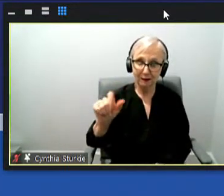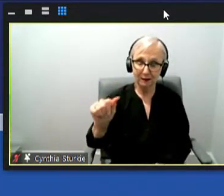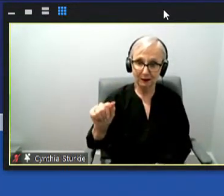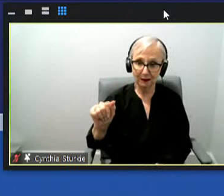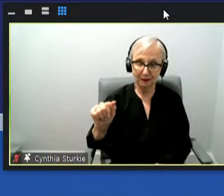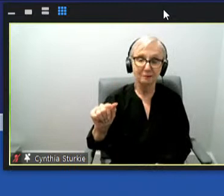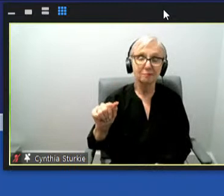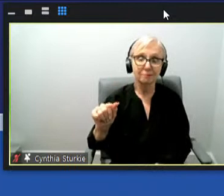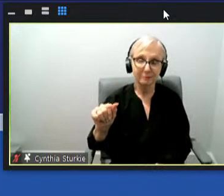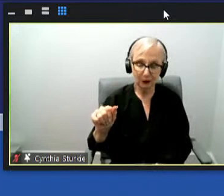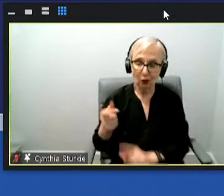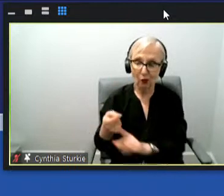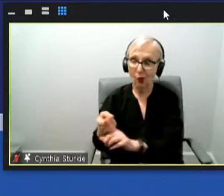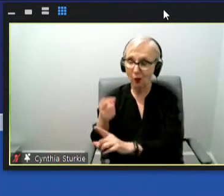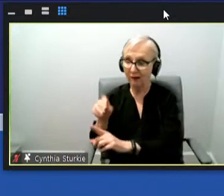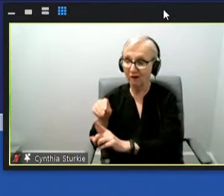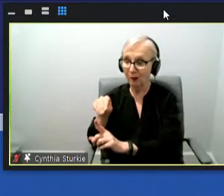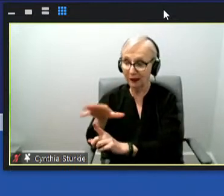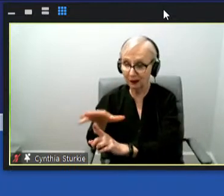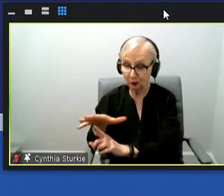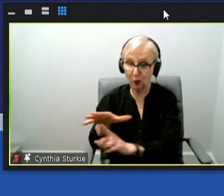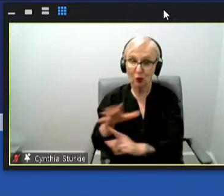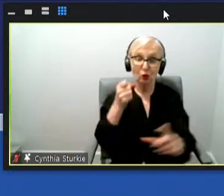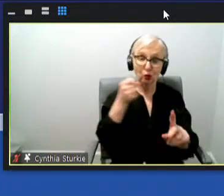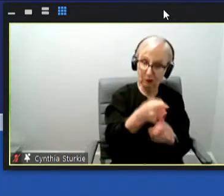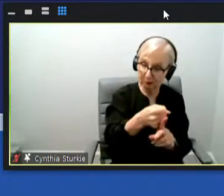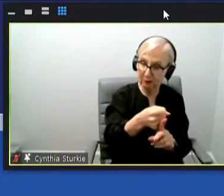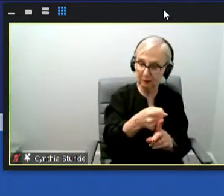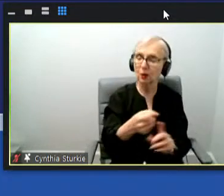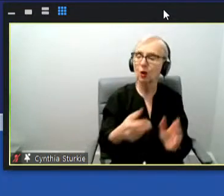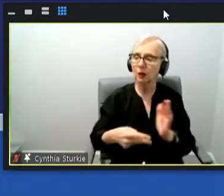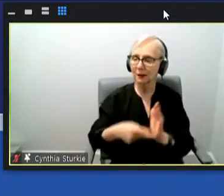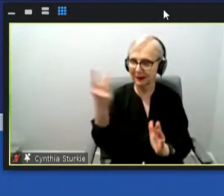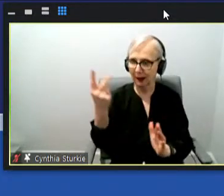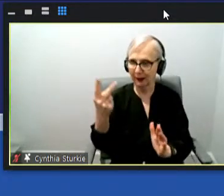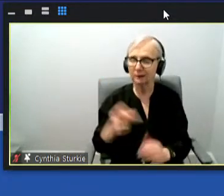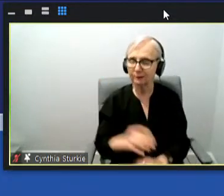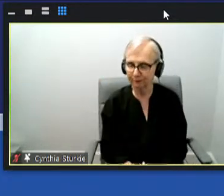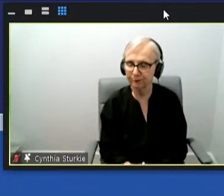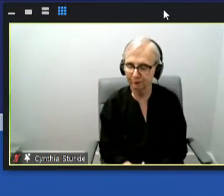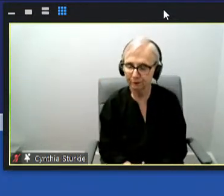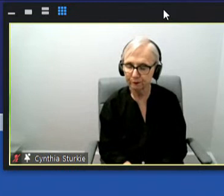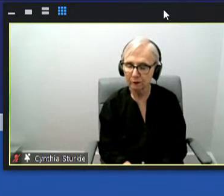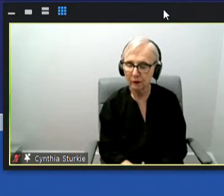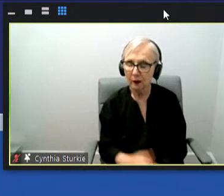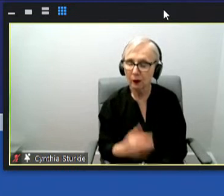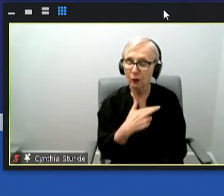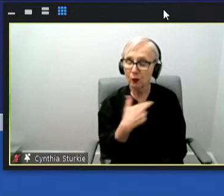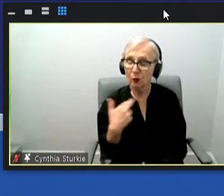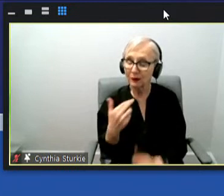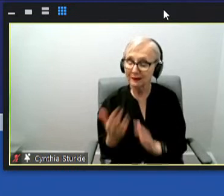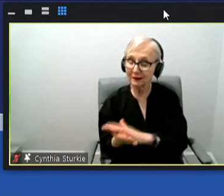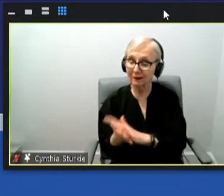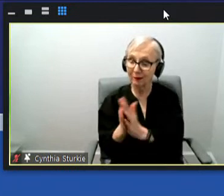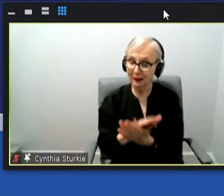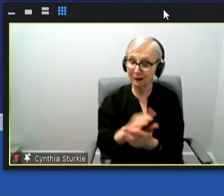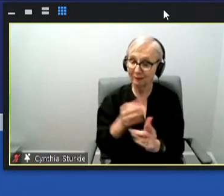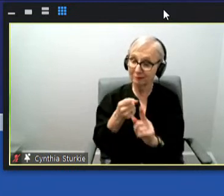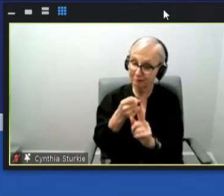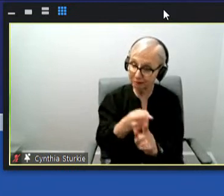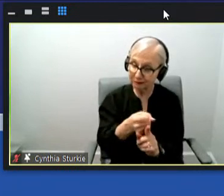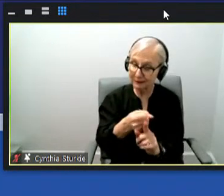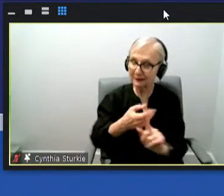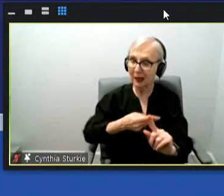becoming a case for those that have close contact to a known case. And of course, we know that the risk of becoming a case continues